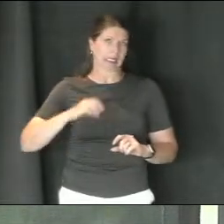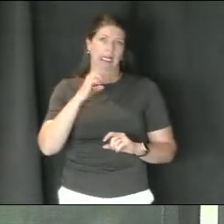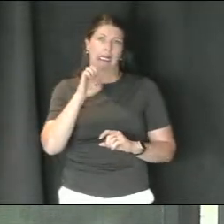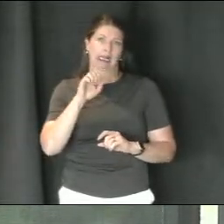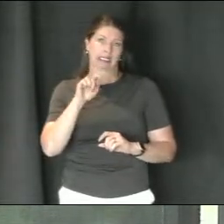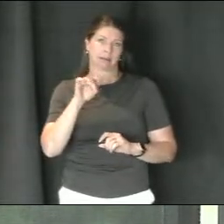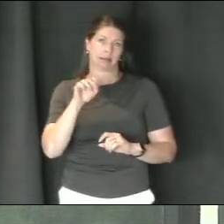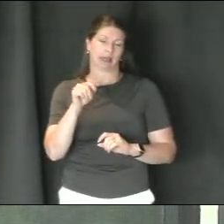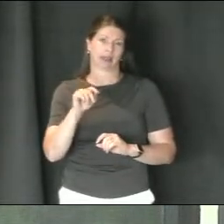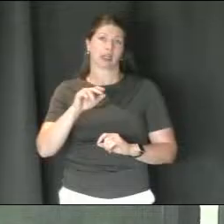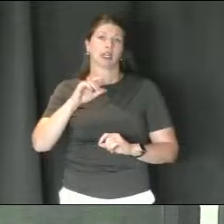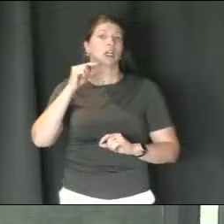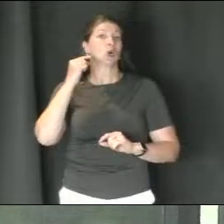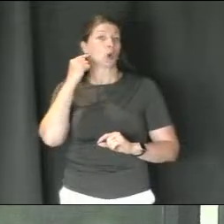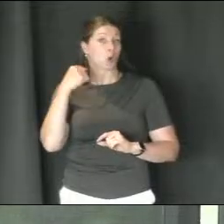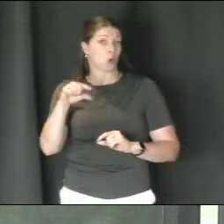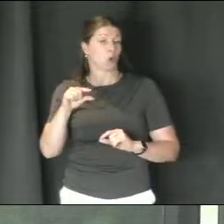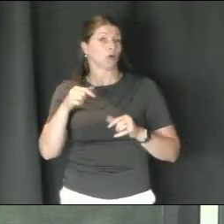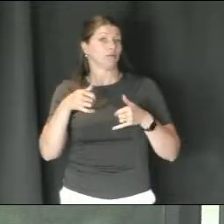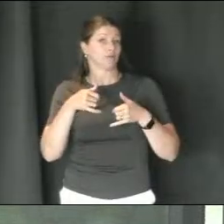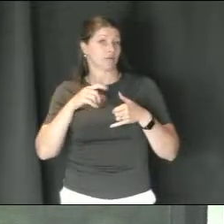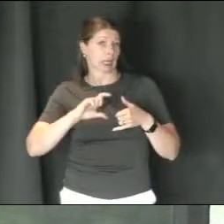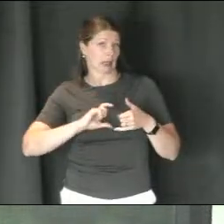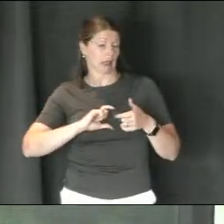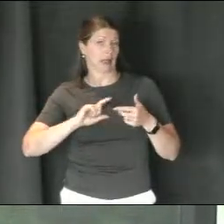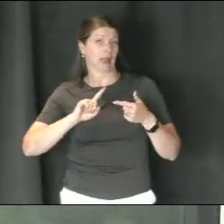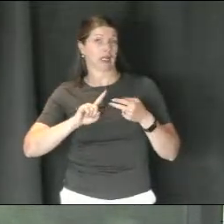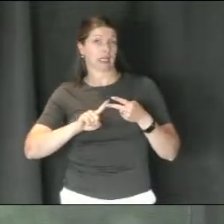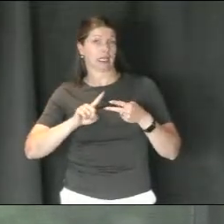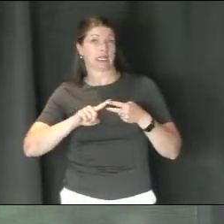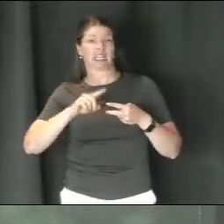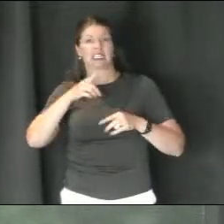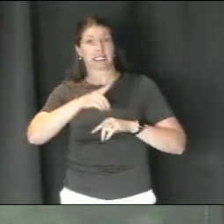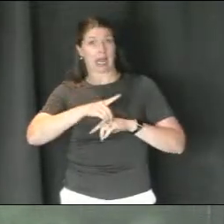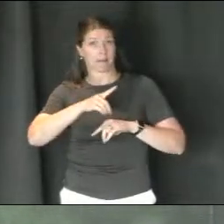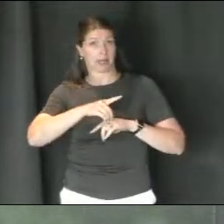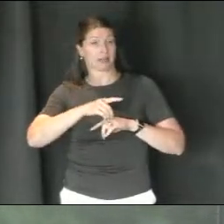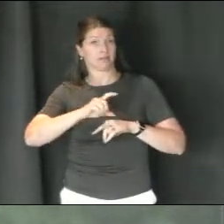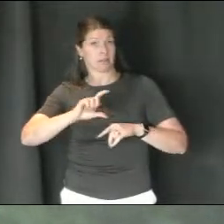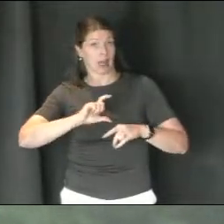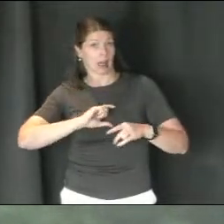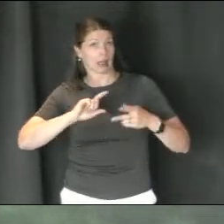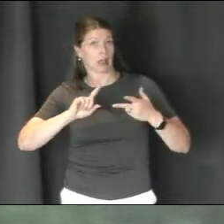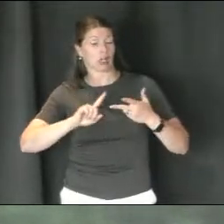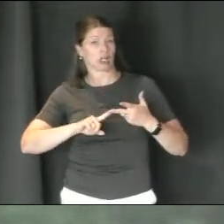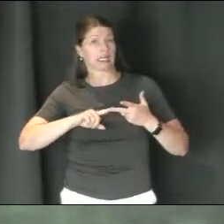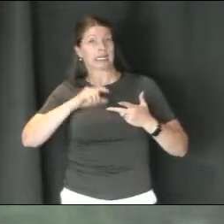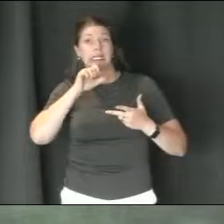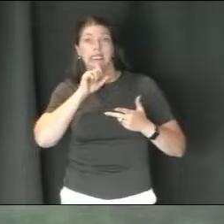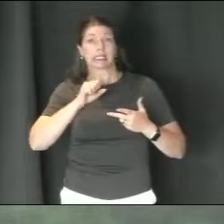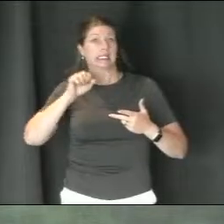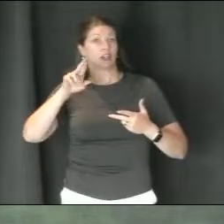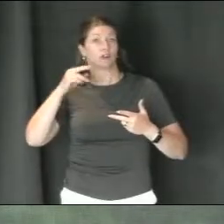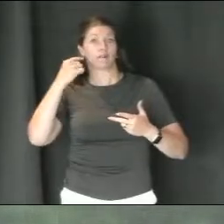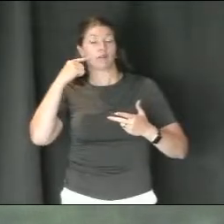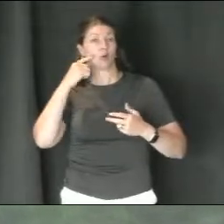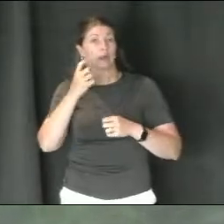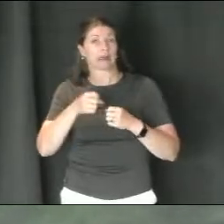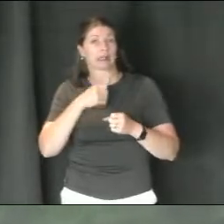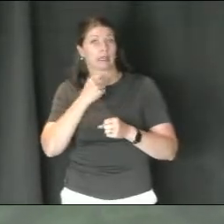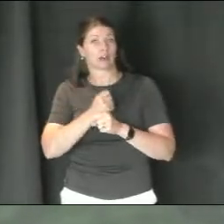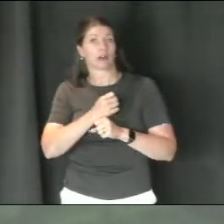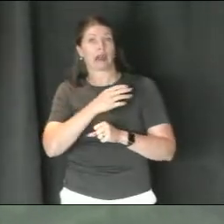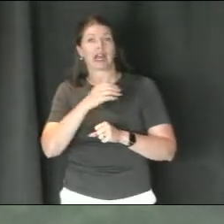Medal, christening the HMCS Corner Brook in Scotland, Corner Brook Citizen of the Year, and the 75th anniversary